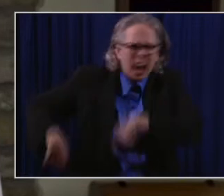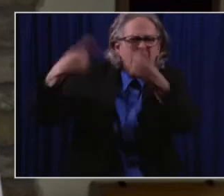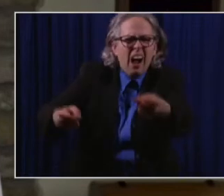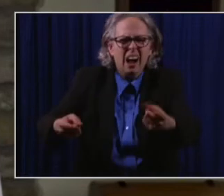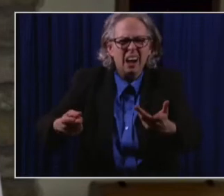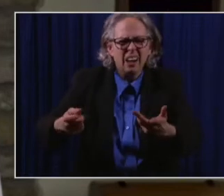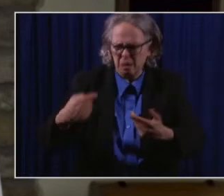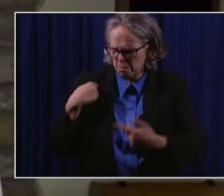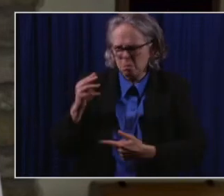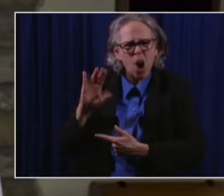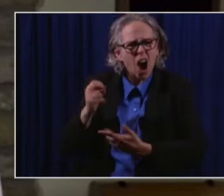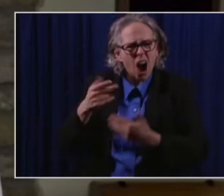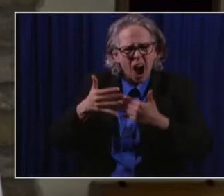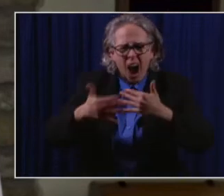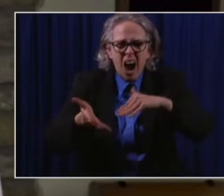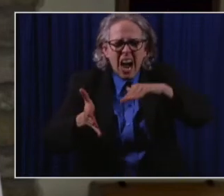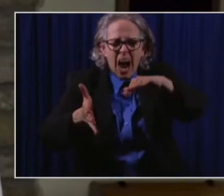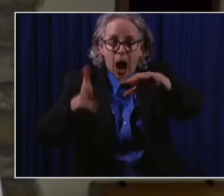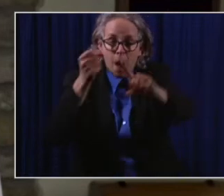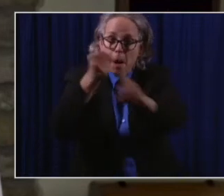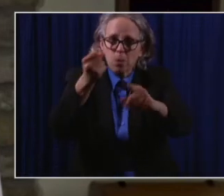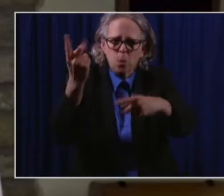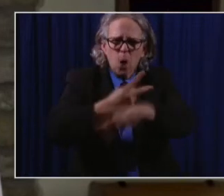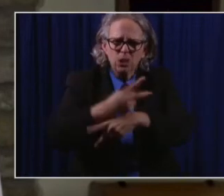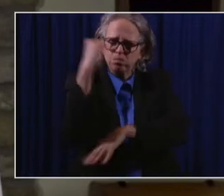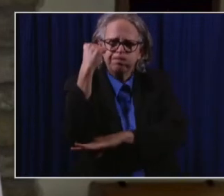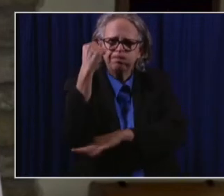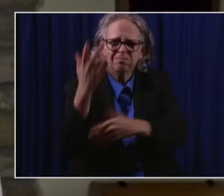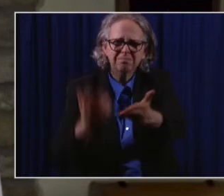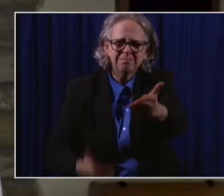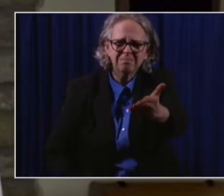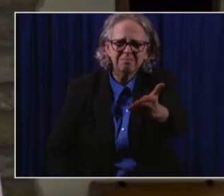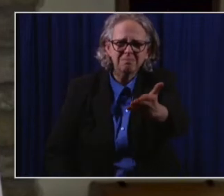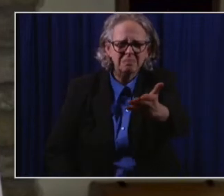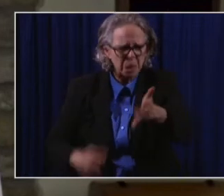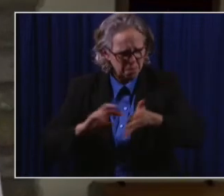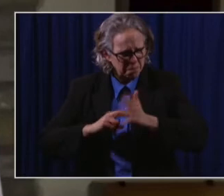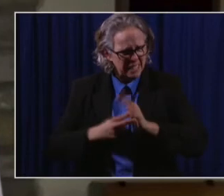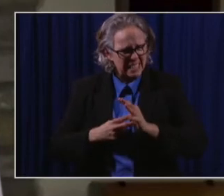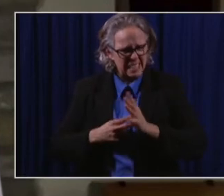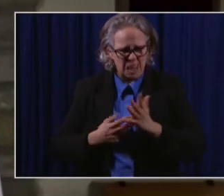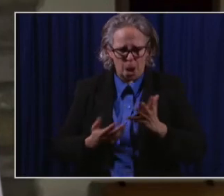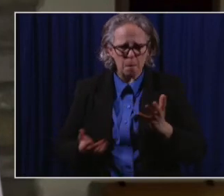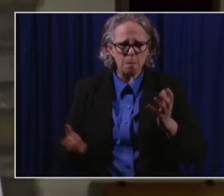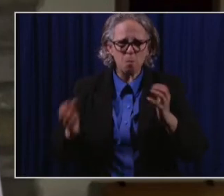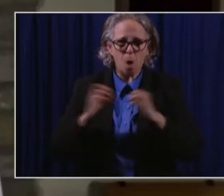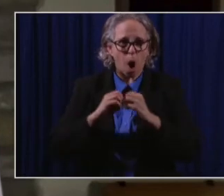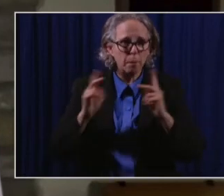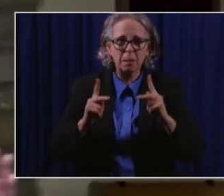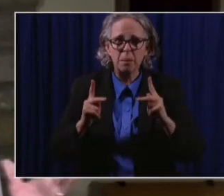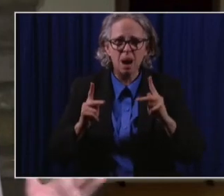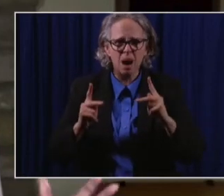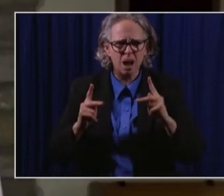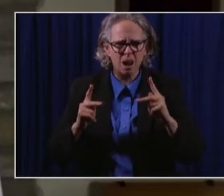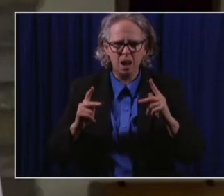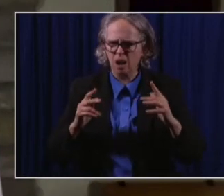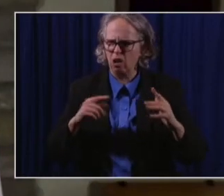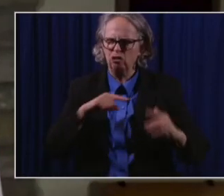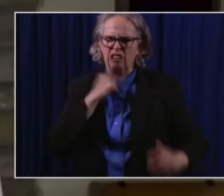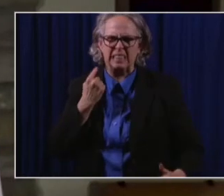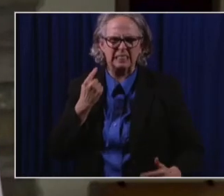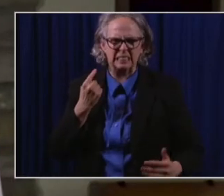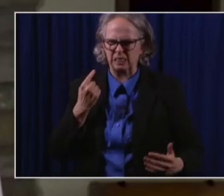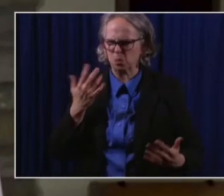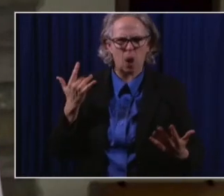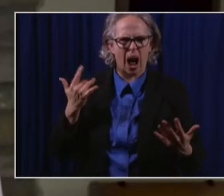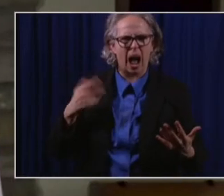And more Ohioans are vulnerable today than ever before because of how far the spread has